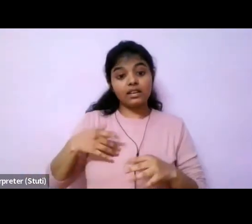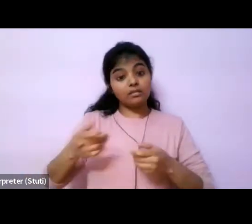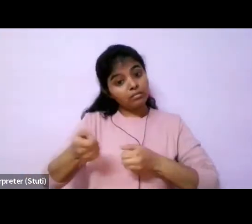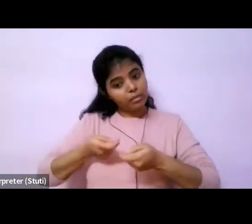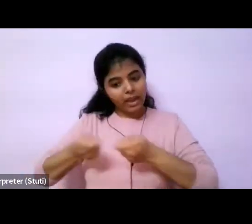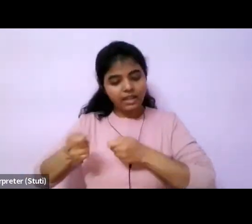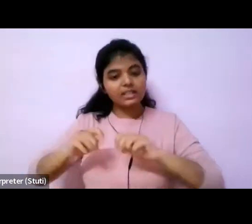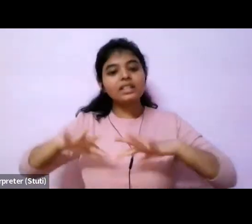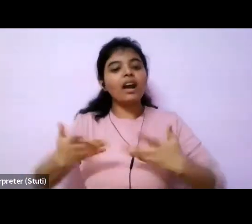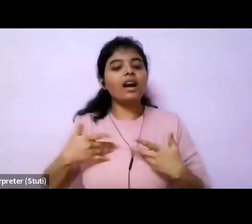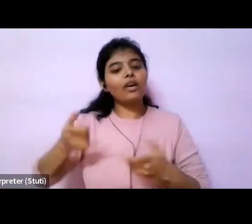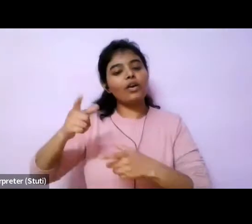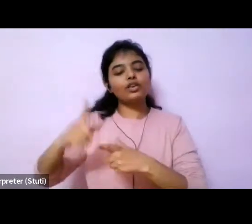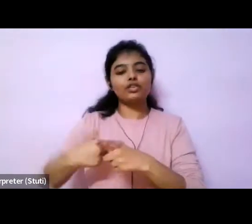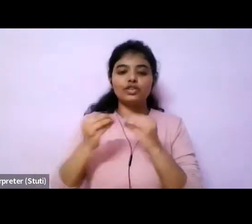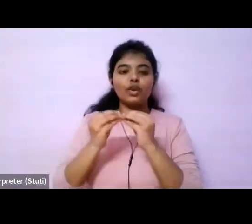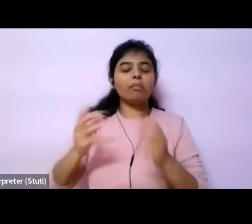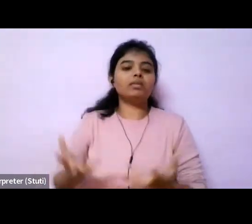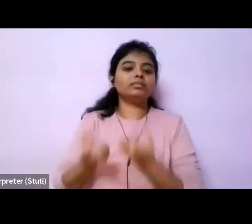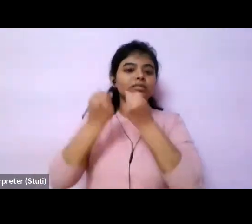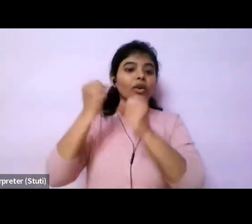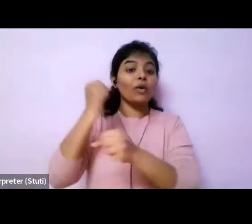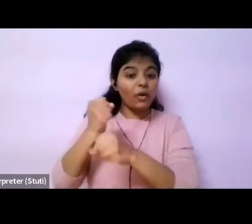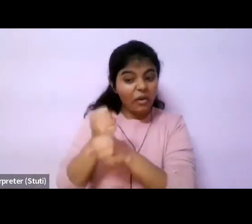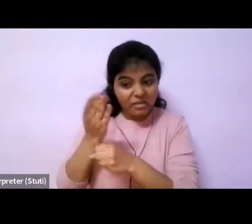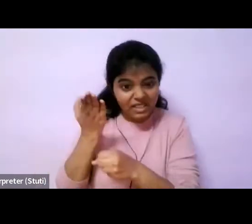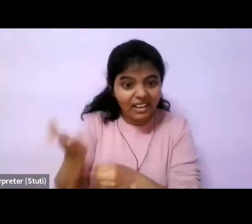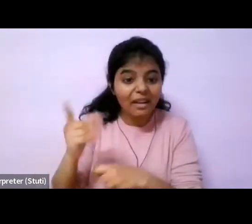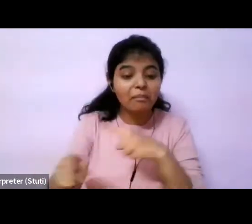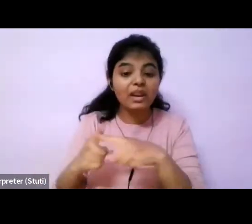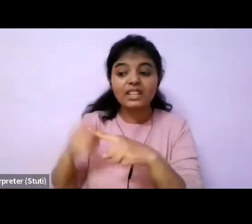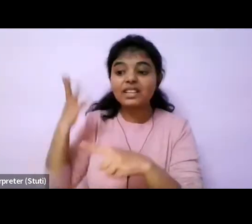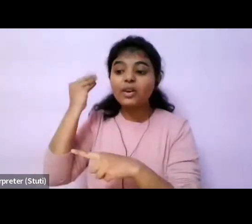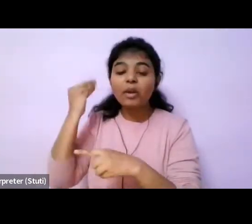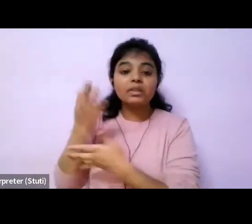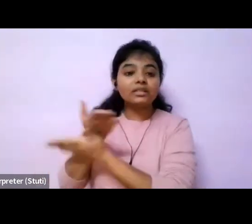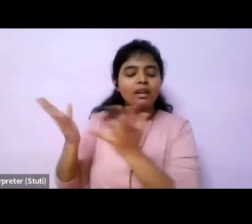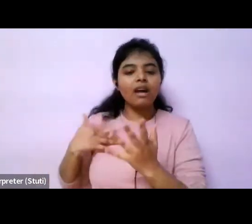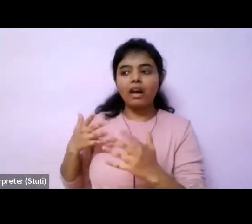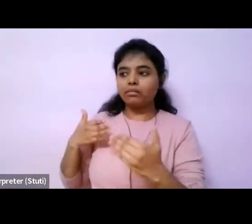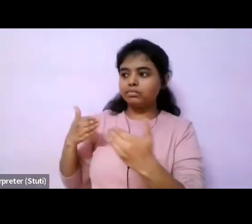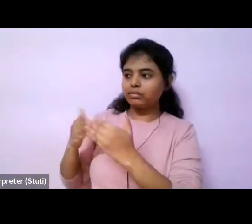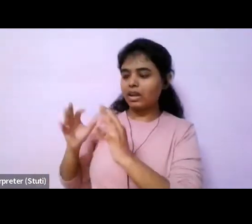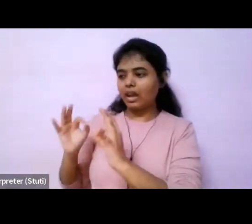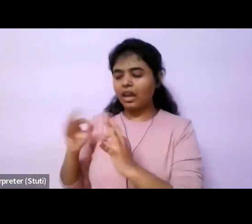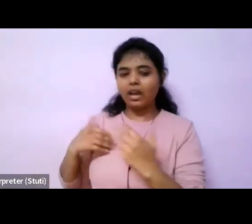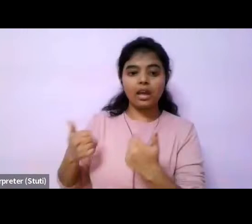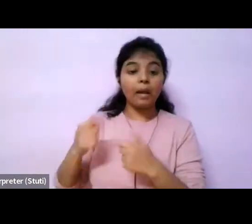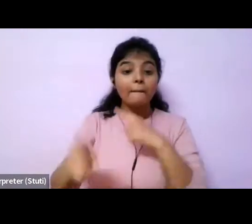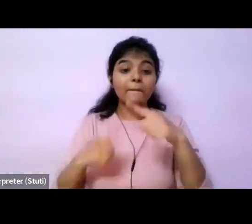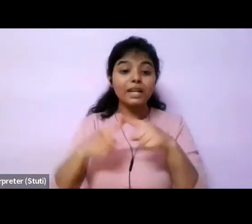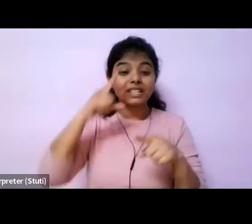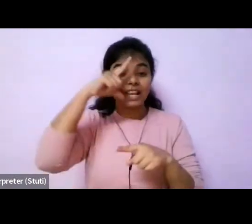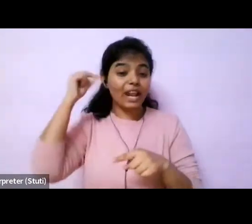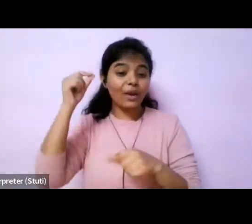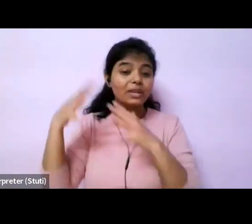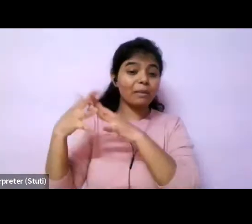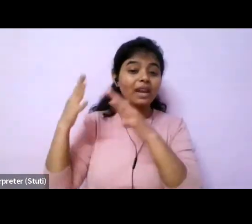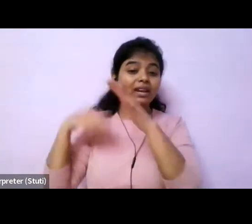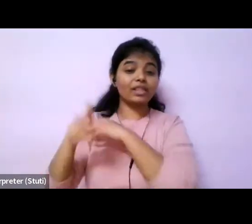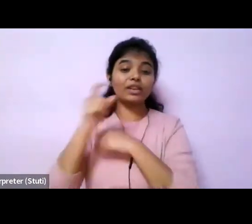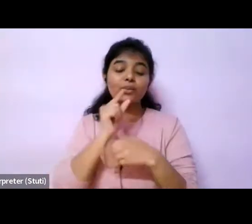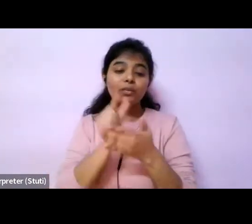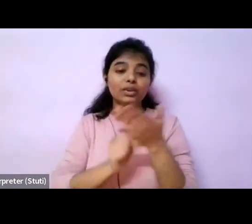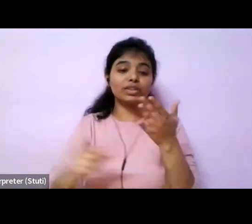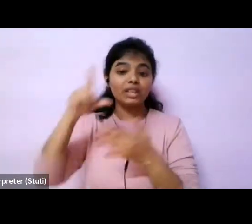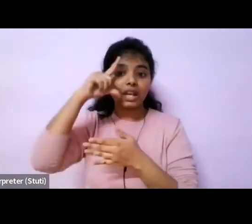to interview against hearing people, but also to apply to Gallaudet College in America and finally travel there. The change